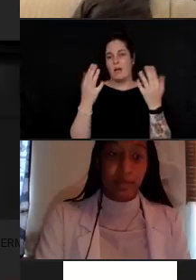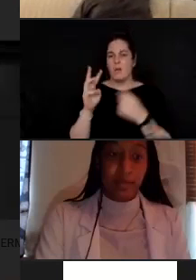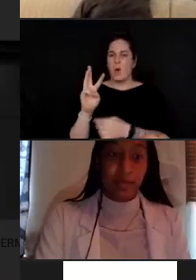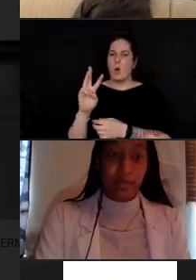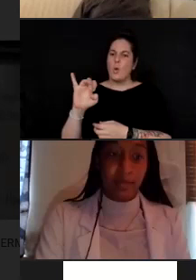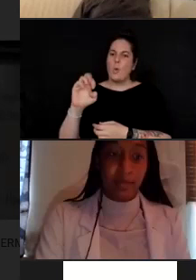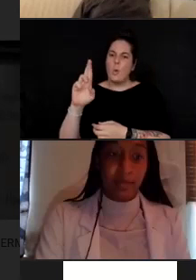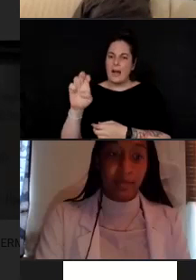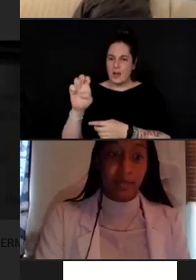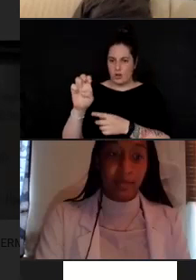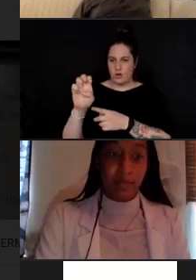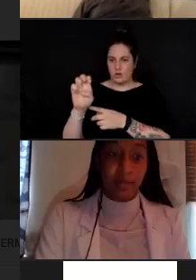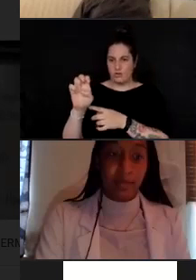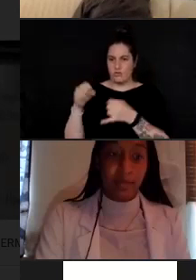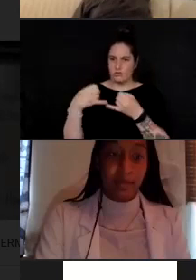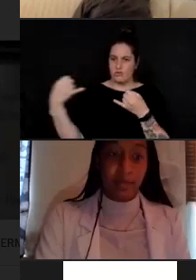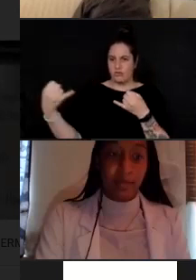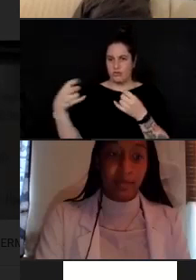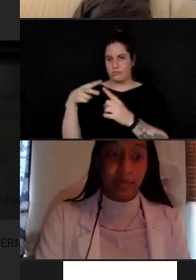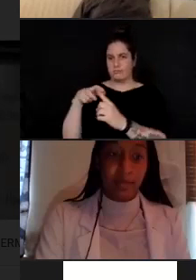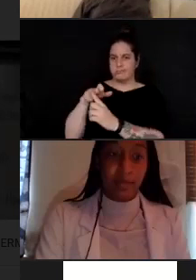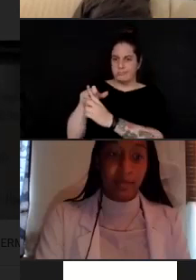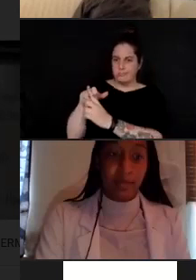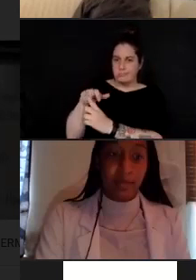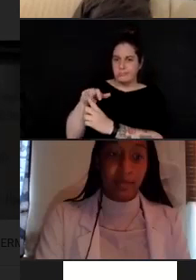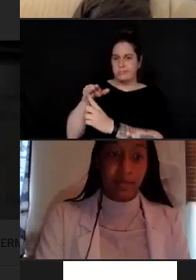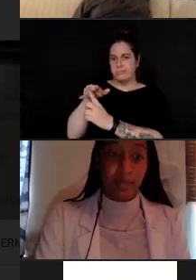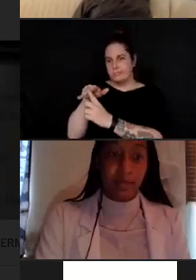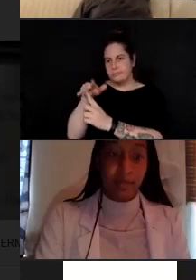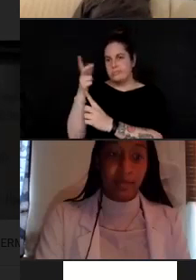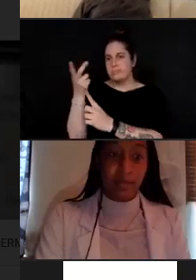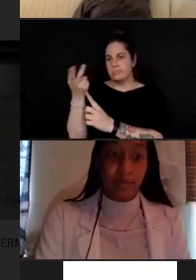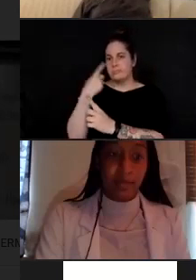like plugs and cable wires, because of its